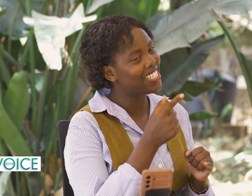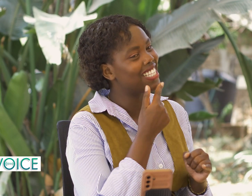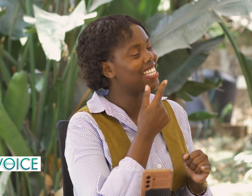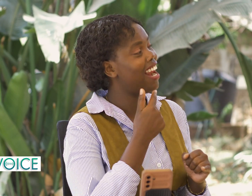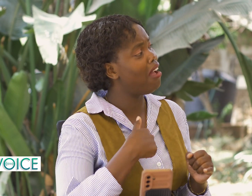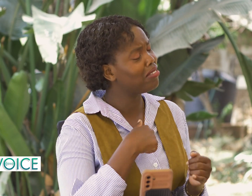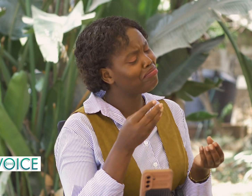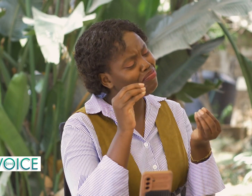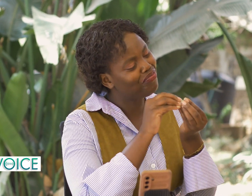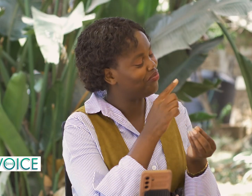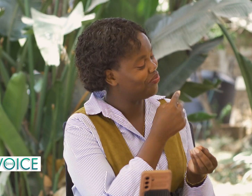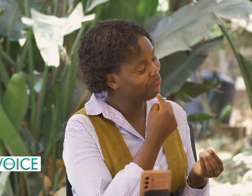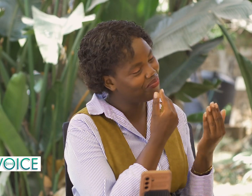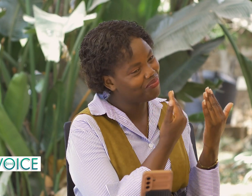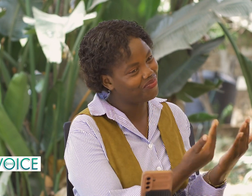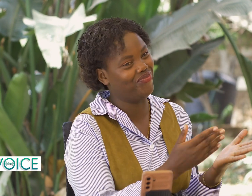left.